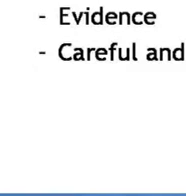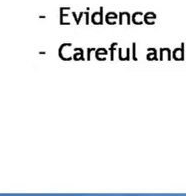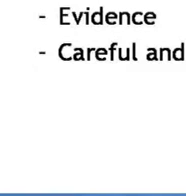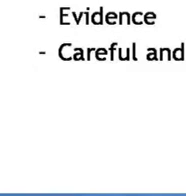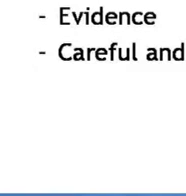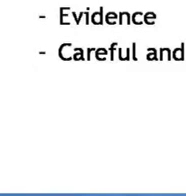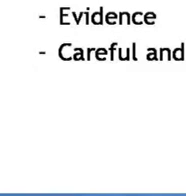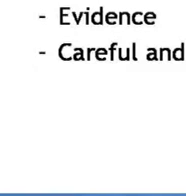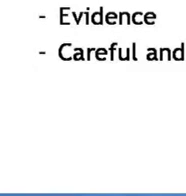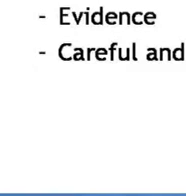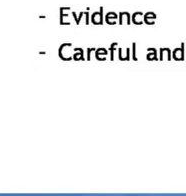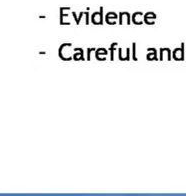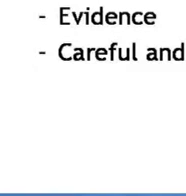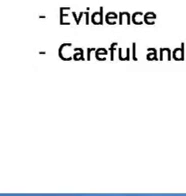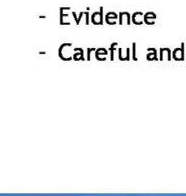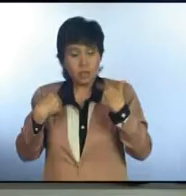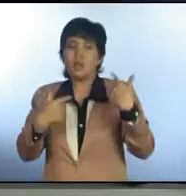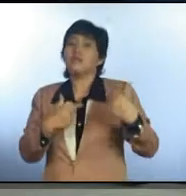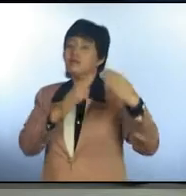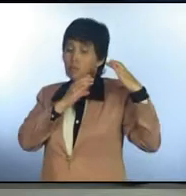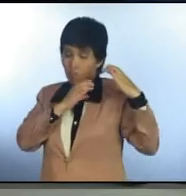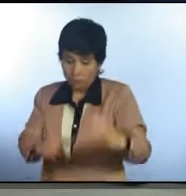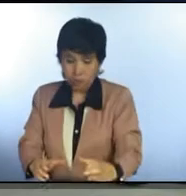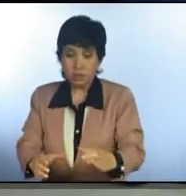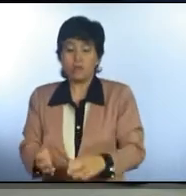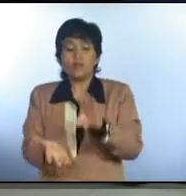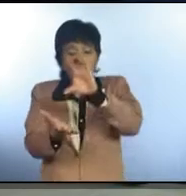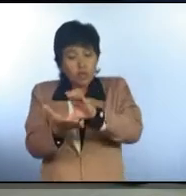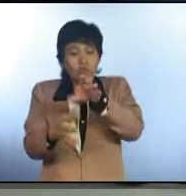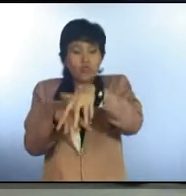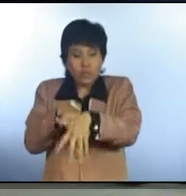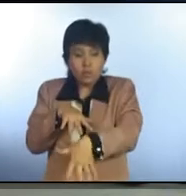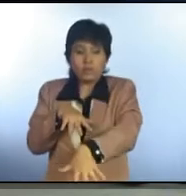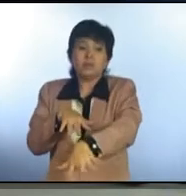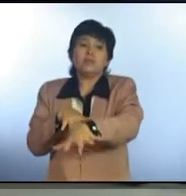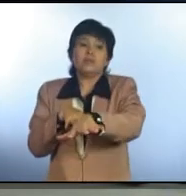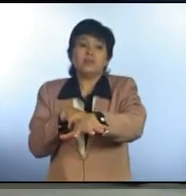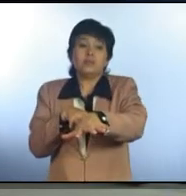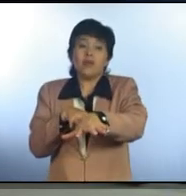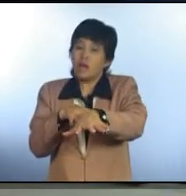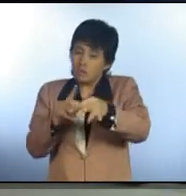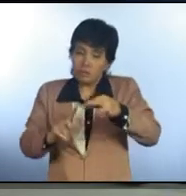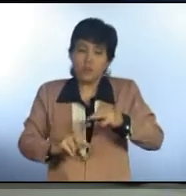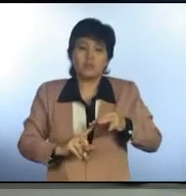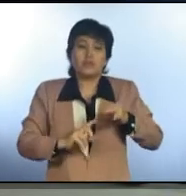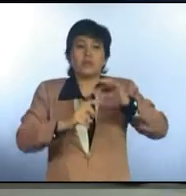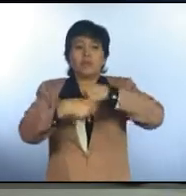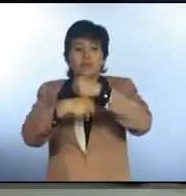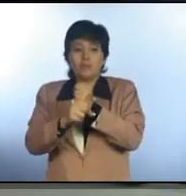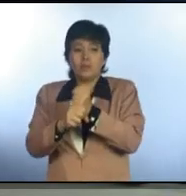you carefully and thoughtfully consider it. Now, central root, of course, is especially when you